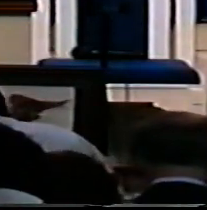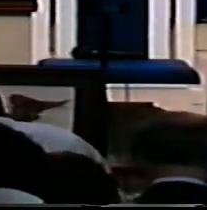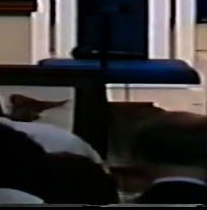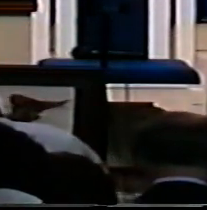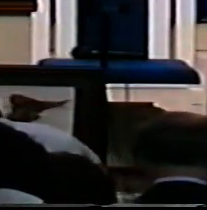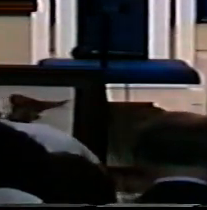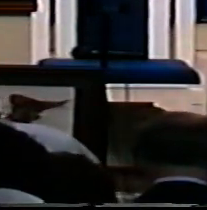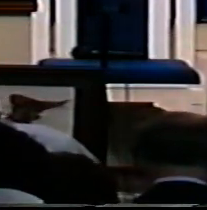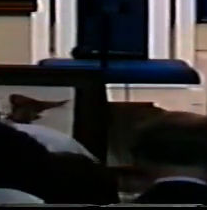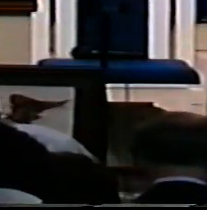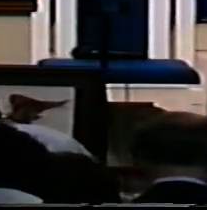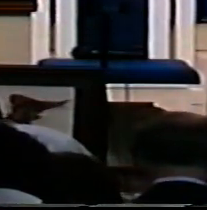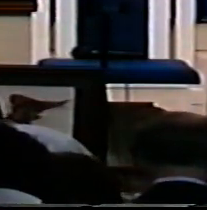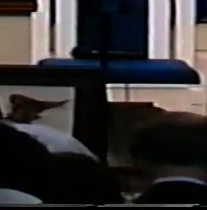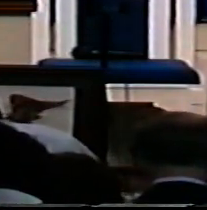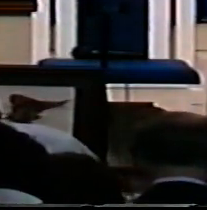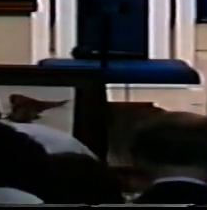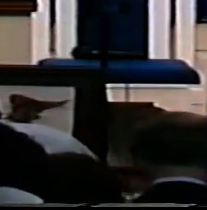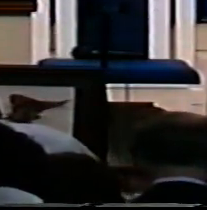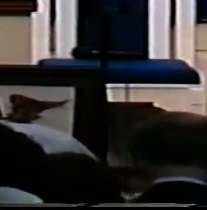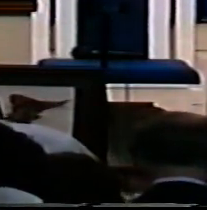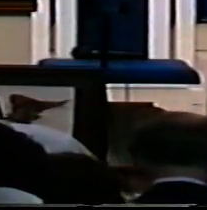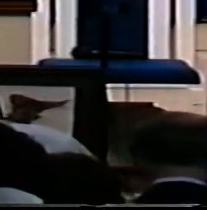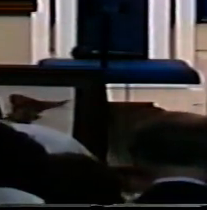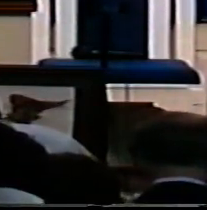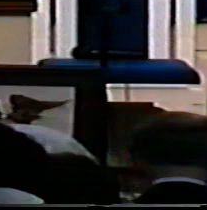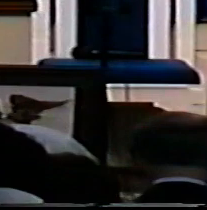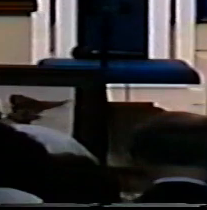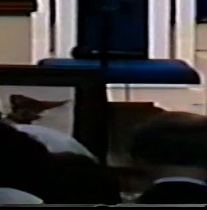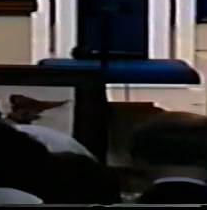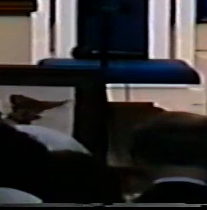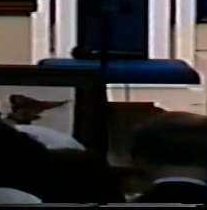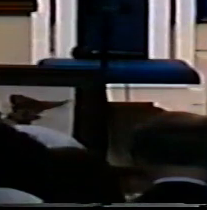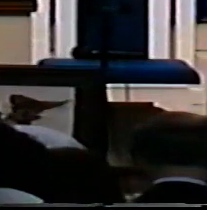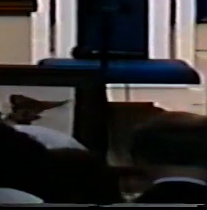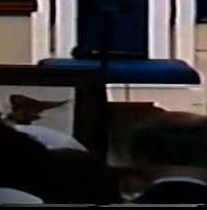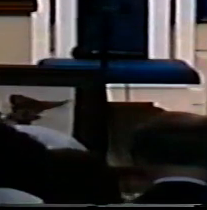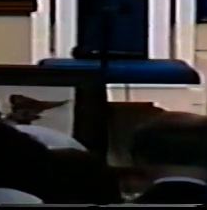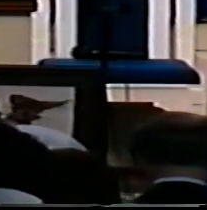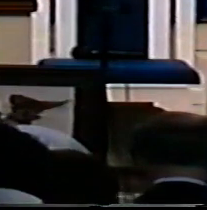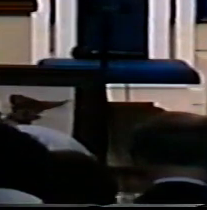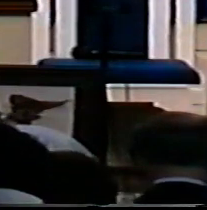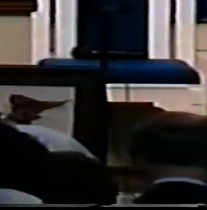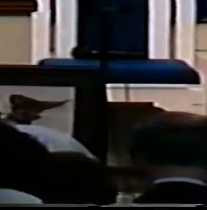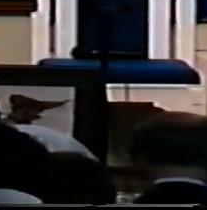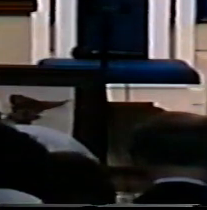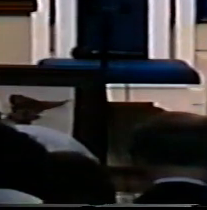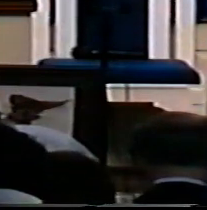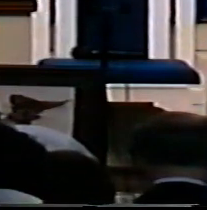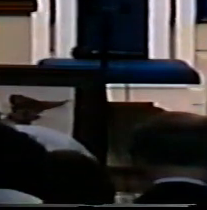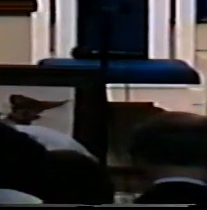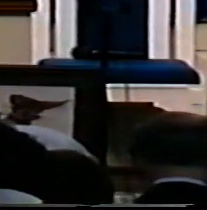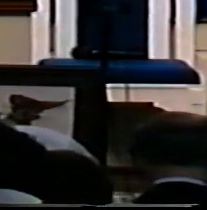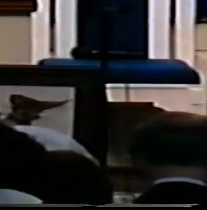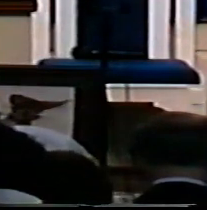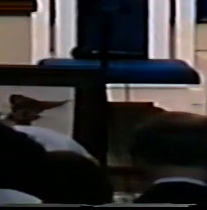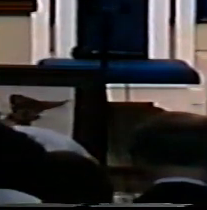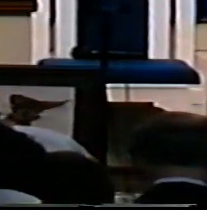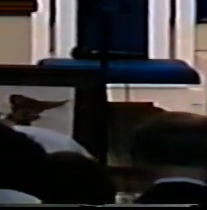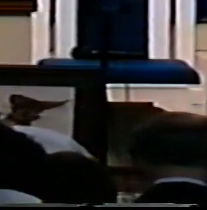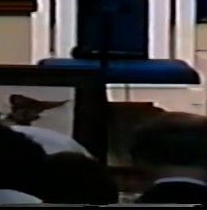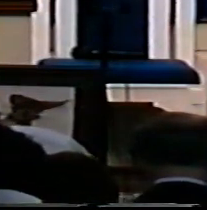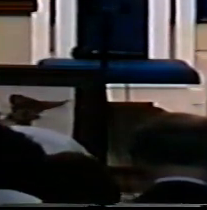King. You can put them down. There were a few hands that couldn't be raised. I know tonight's message was not a salvation-type